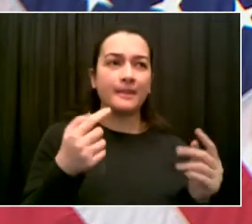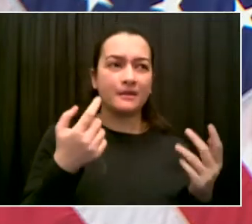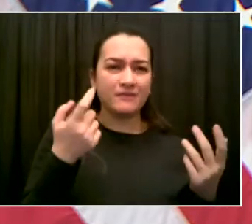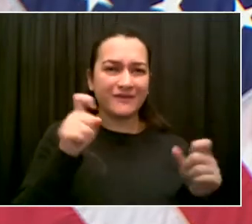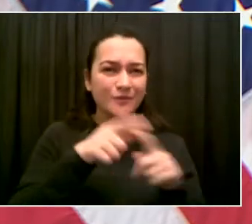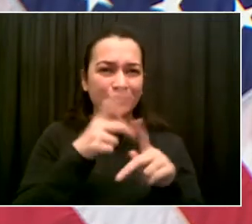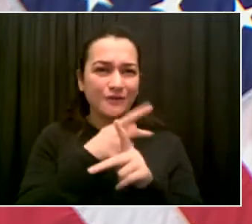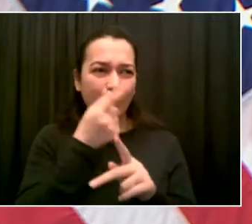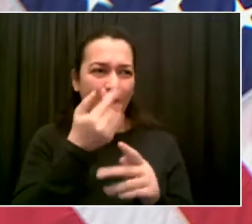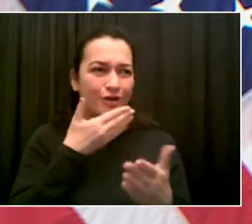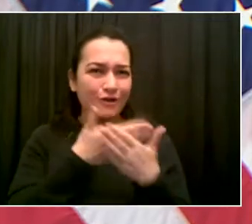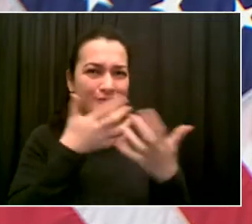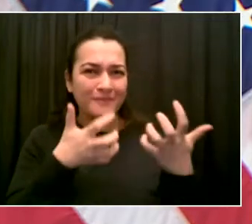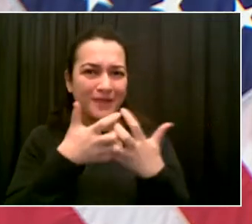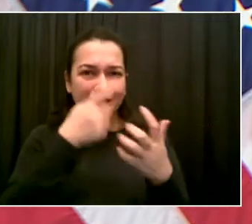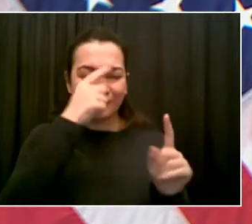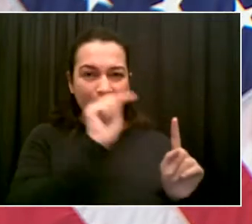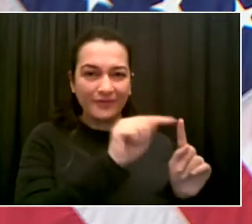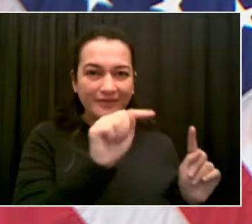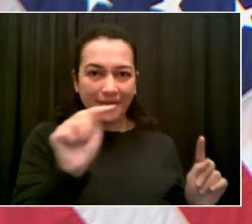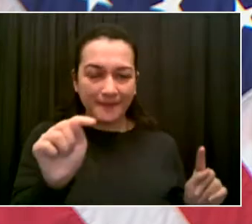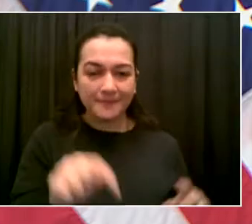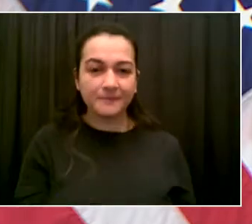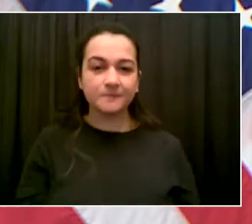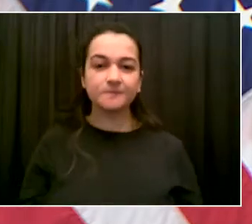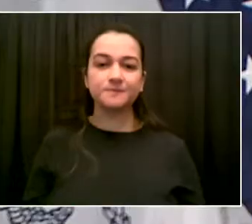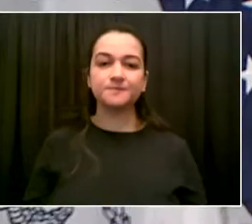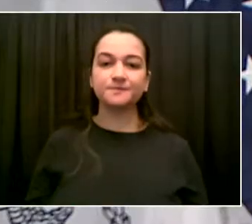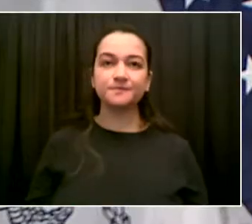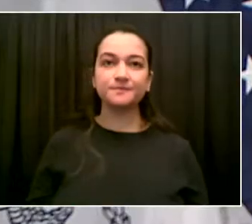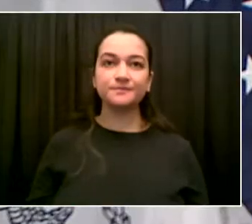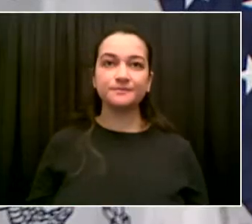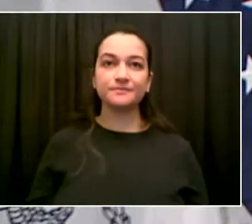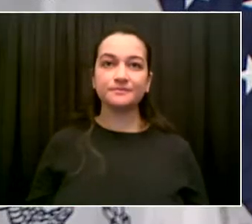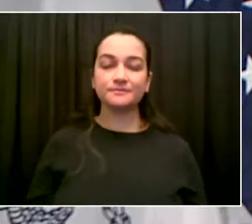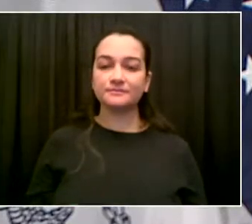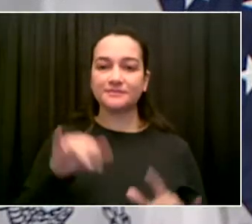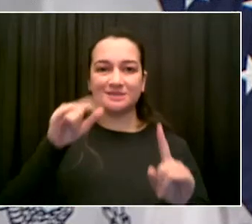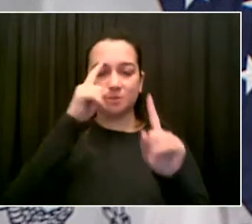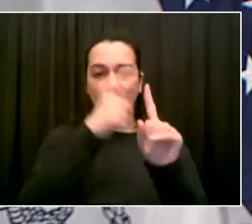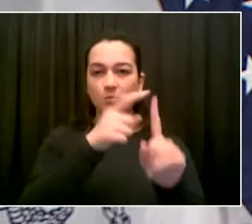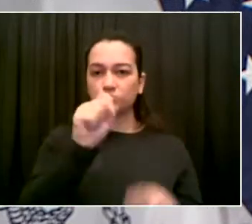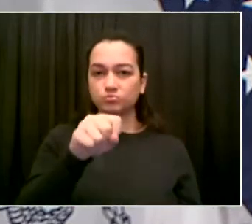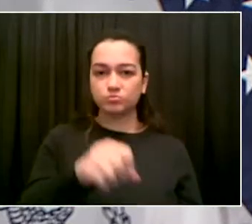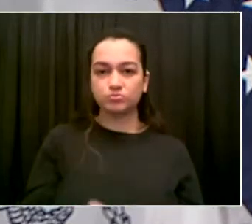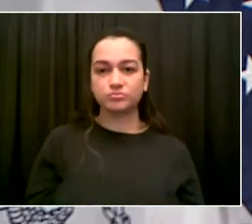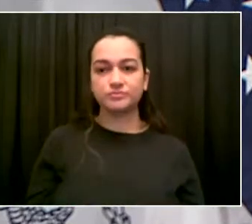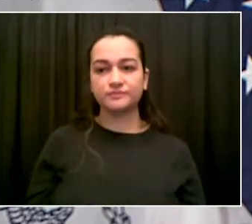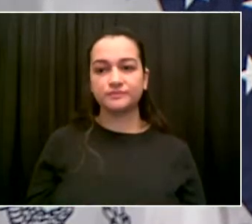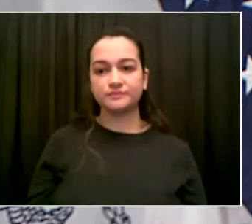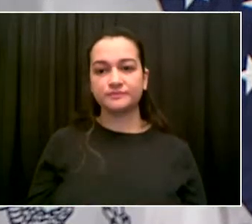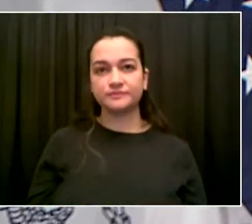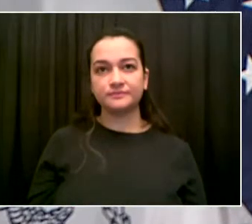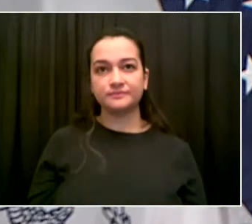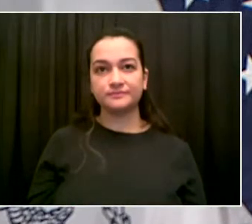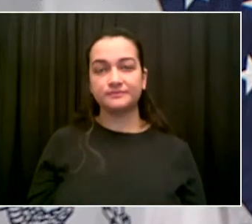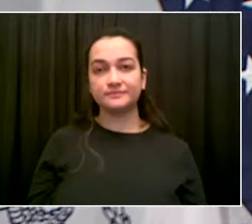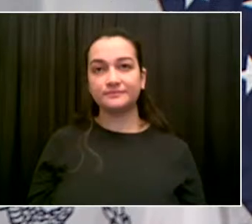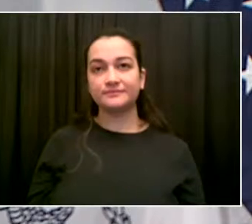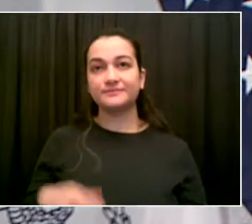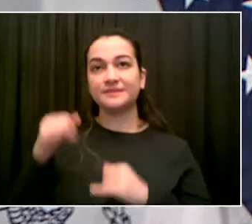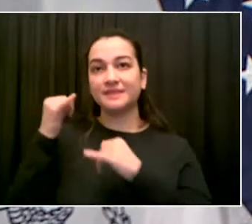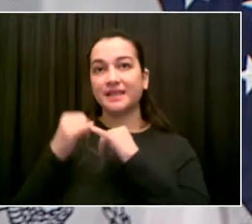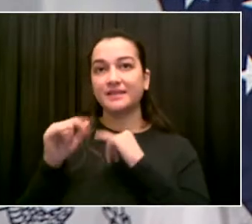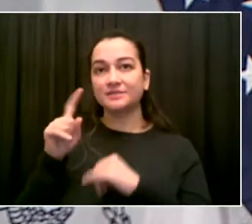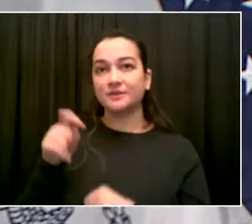in person 5 days a week as possible. Excellent, thank you. Go ahead. Last question for today goes to Ben Ivansky